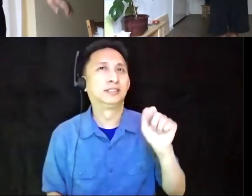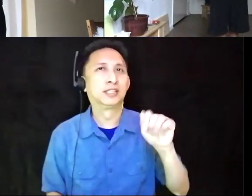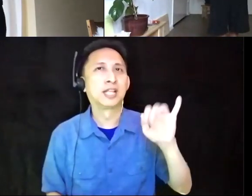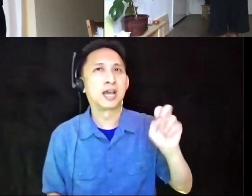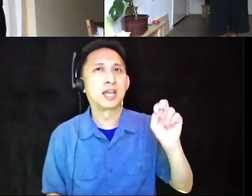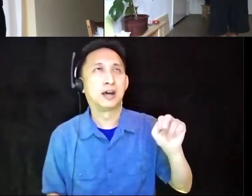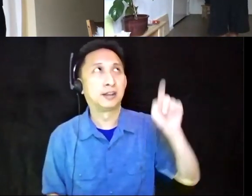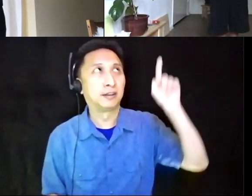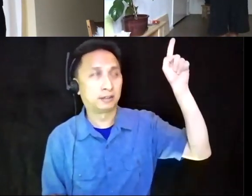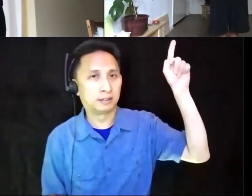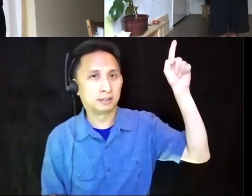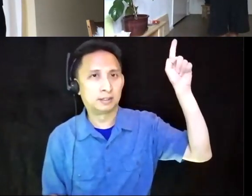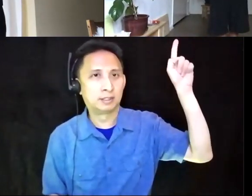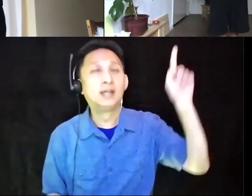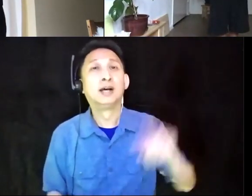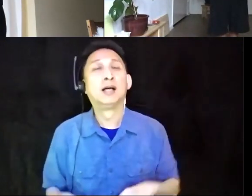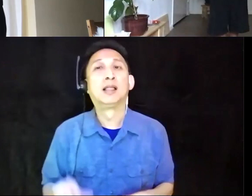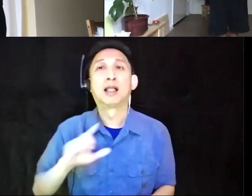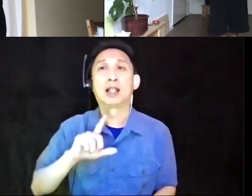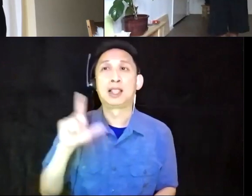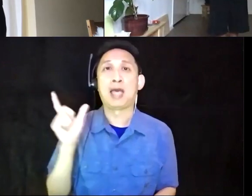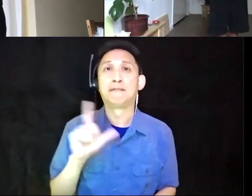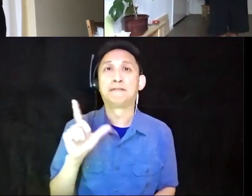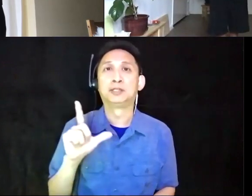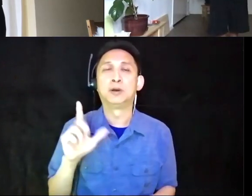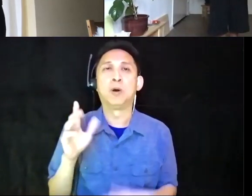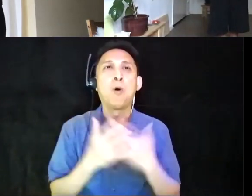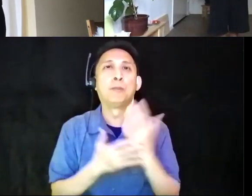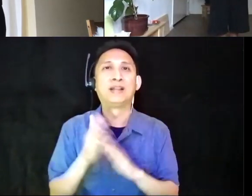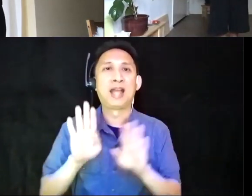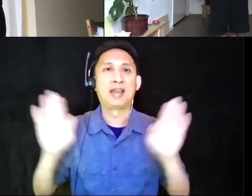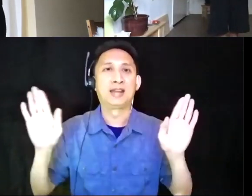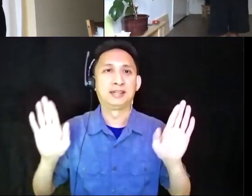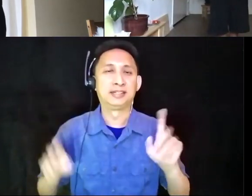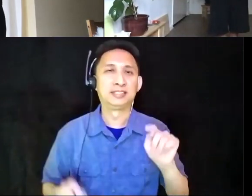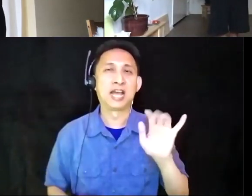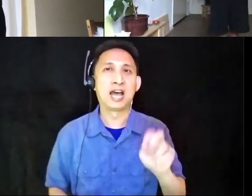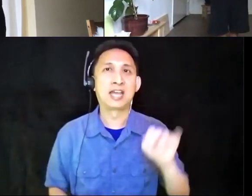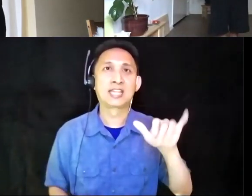left open hand is Tai Yin, the moon.